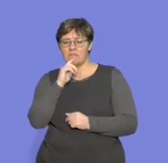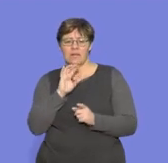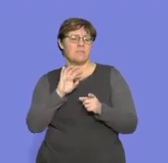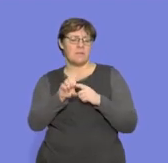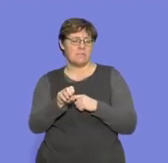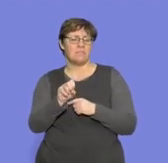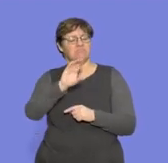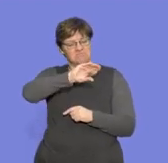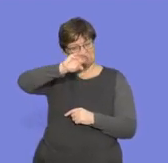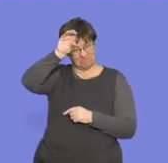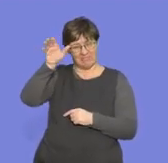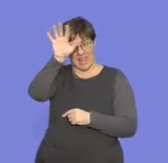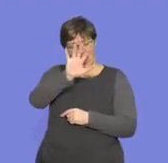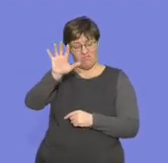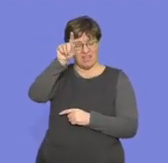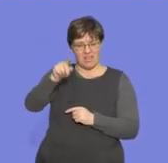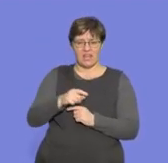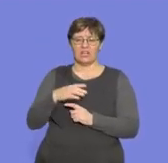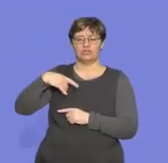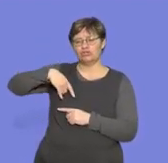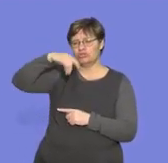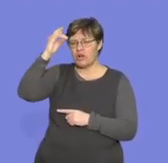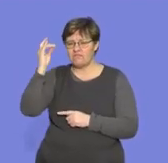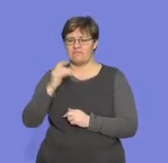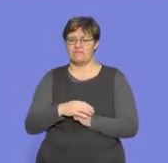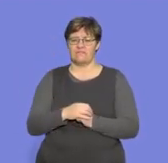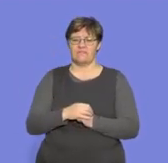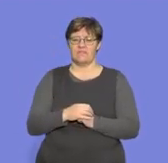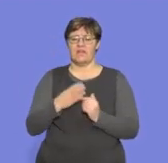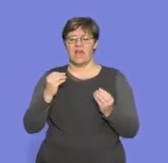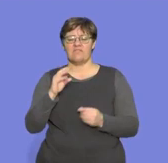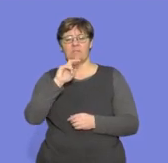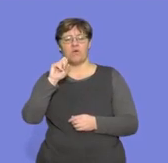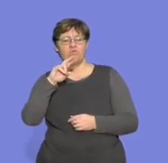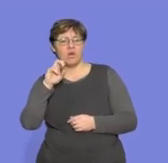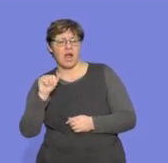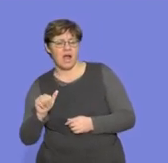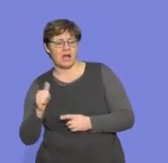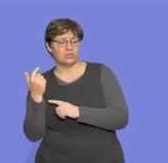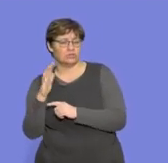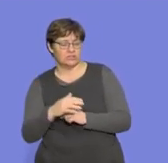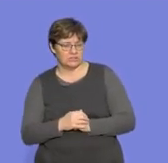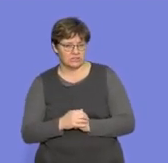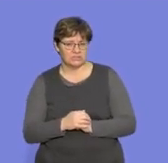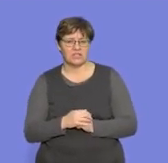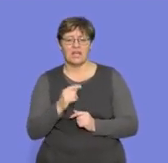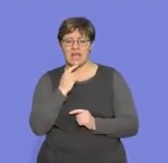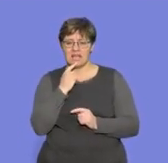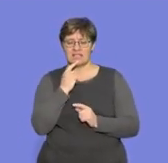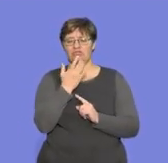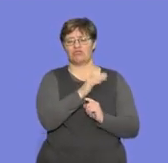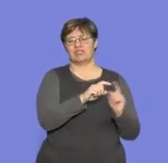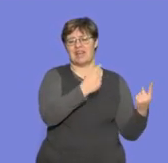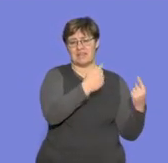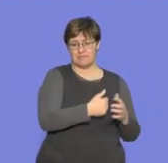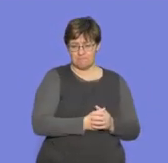found. You've got giraffes, you've got your amarula trees there, and you've got your acacia trees. So